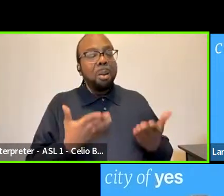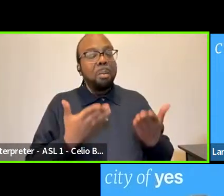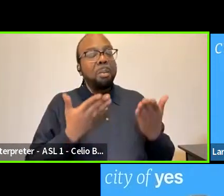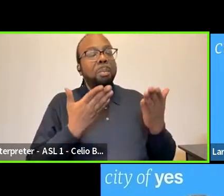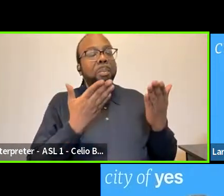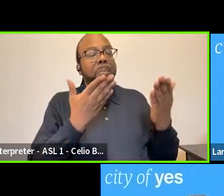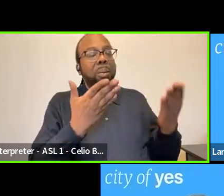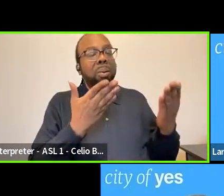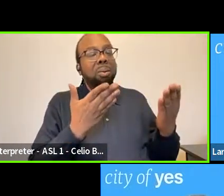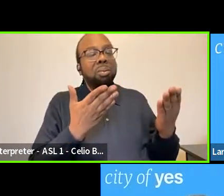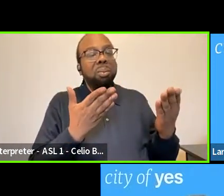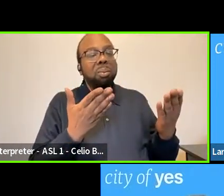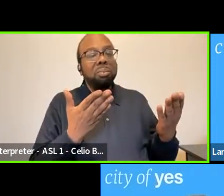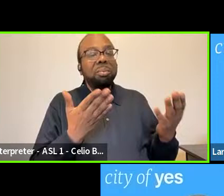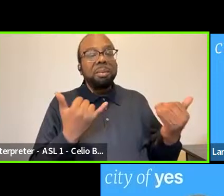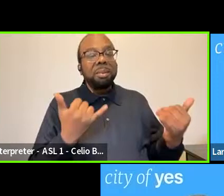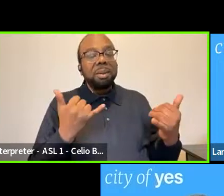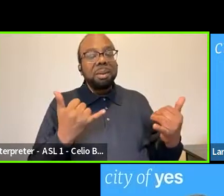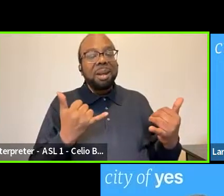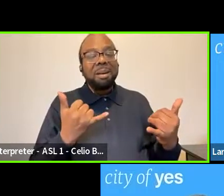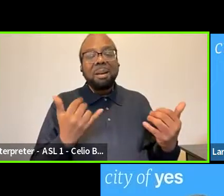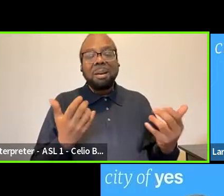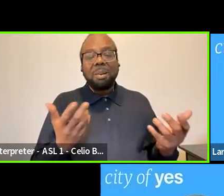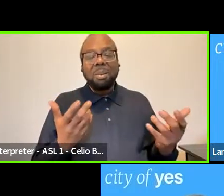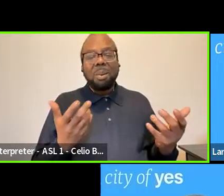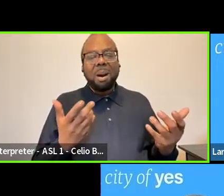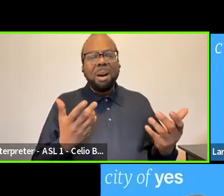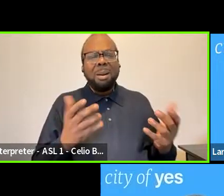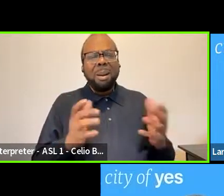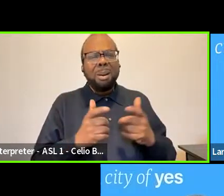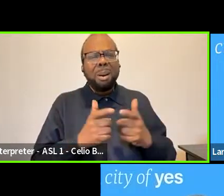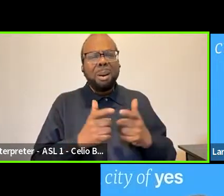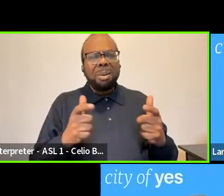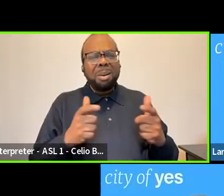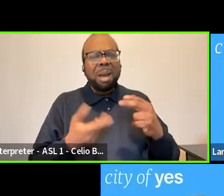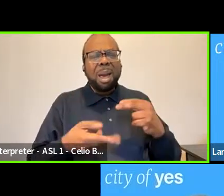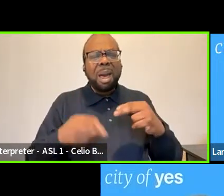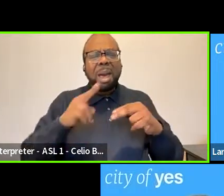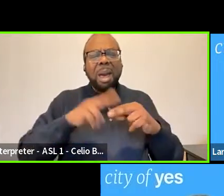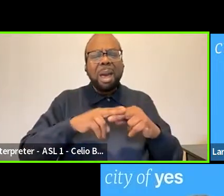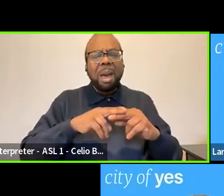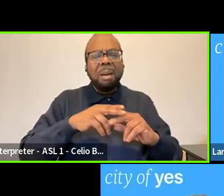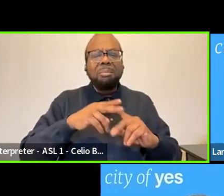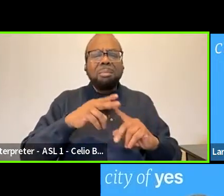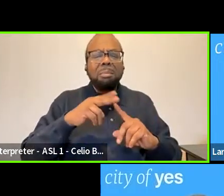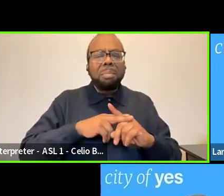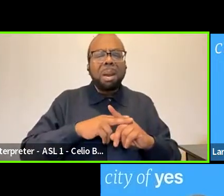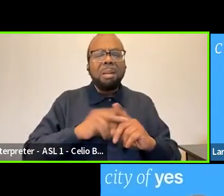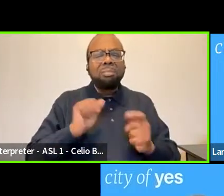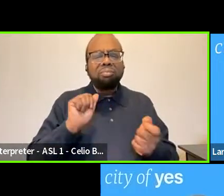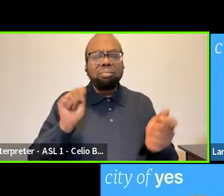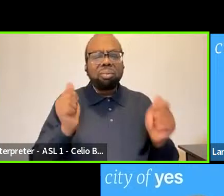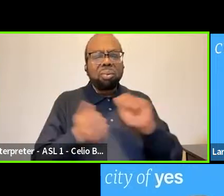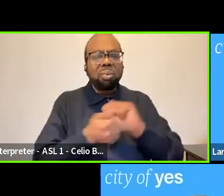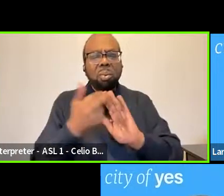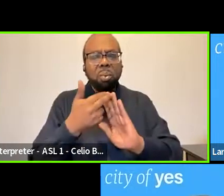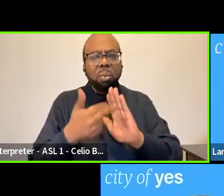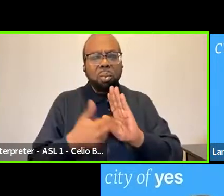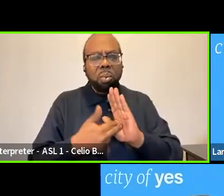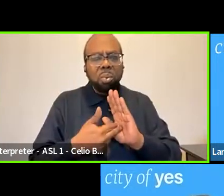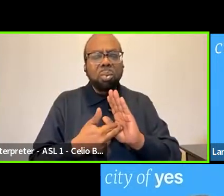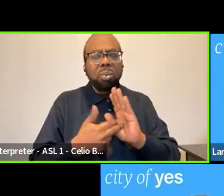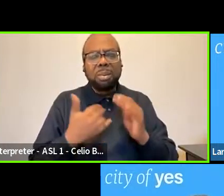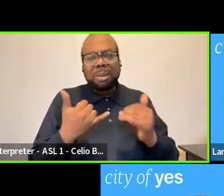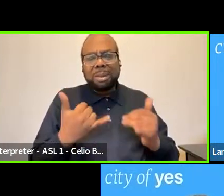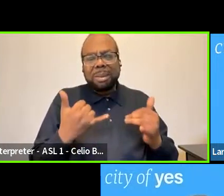um, that we are presenting to you today include a pretty dramatic increase in applicability of our conversion regulations. Um, you know,